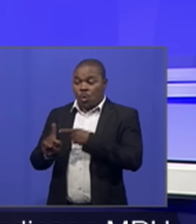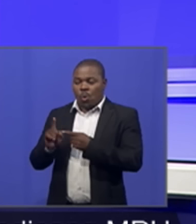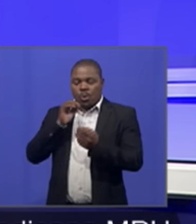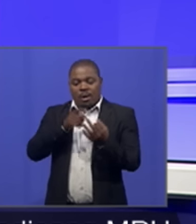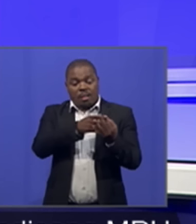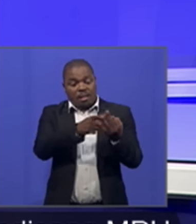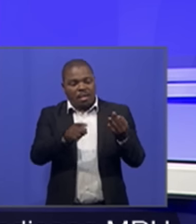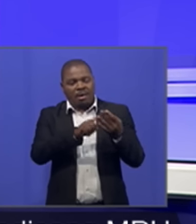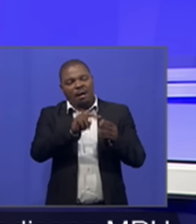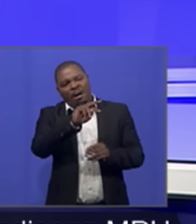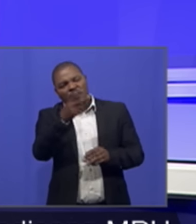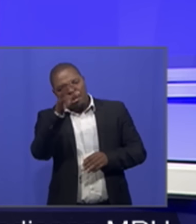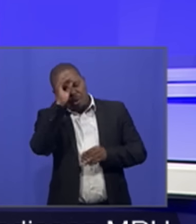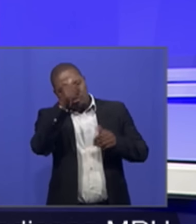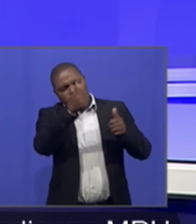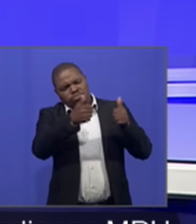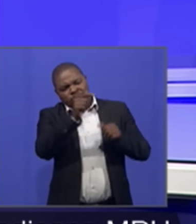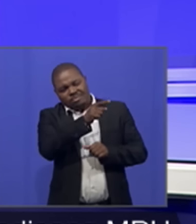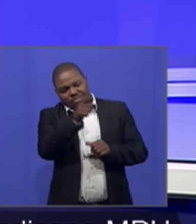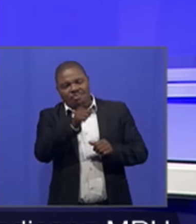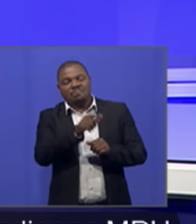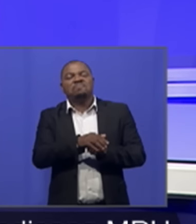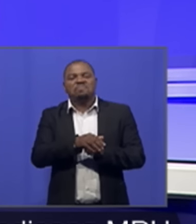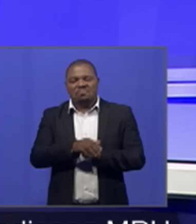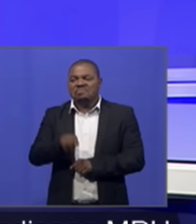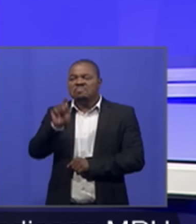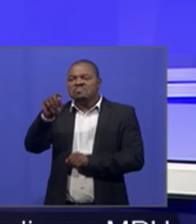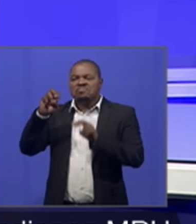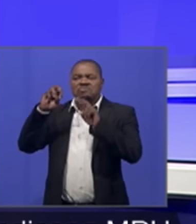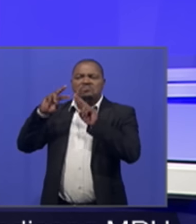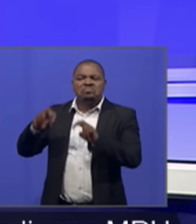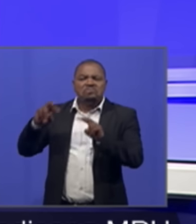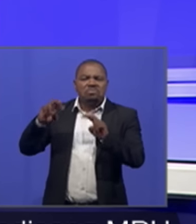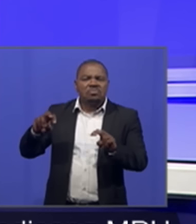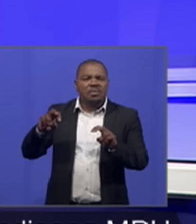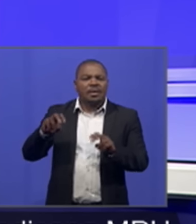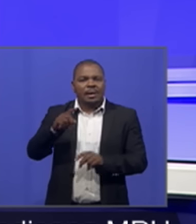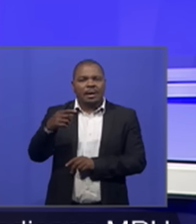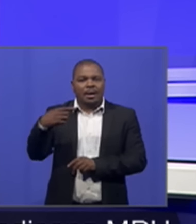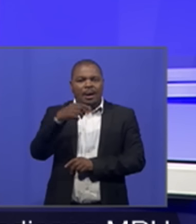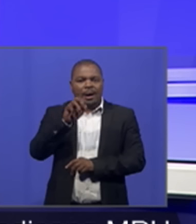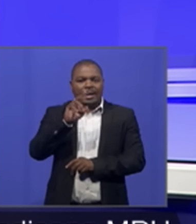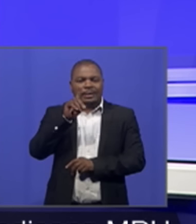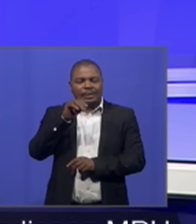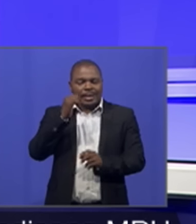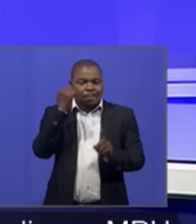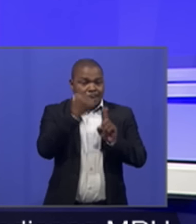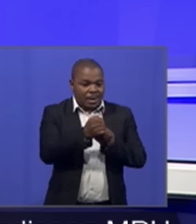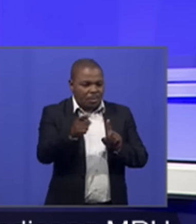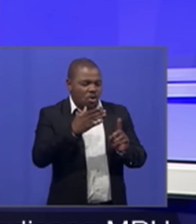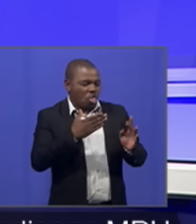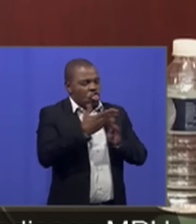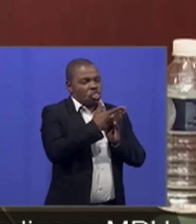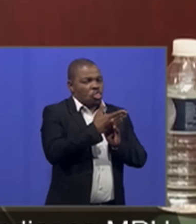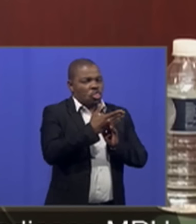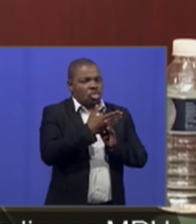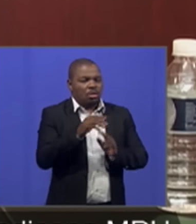ba bahlankedi ba golwane ba maphodisa ka go šunya nko dinyakišong tša molato wa polao ya Hillary Gadi.